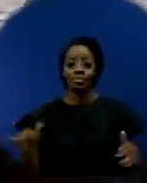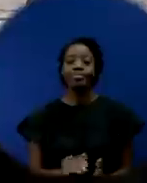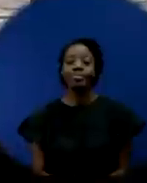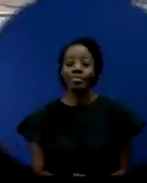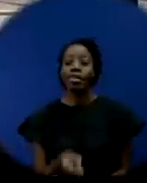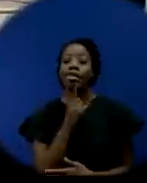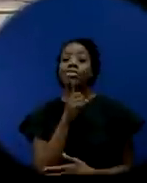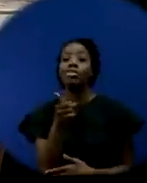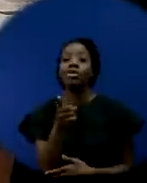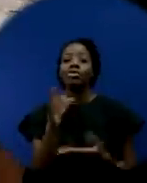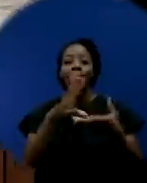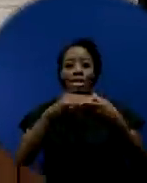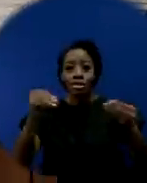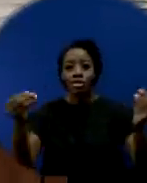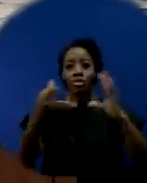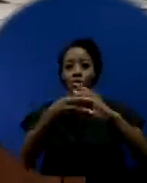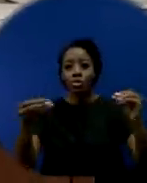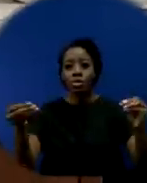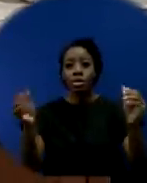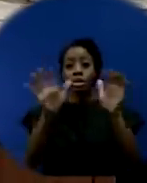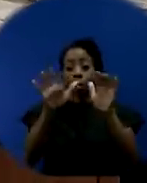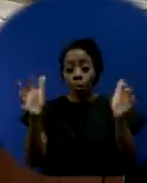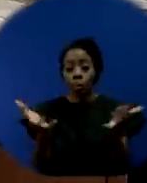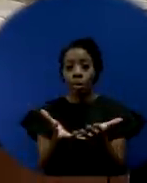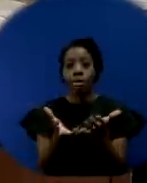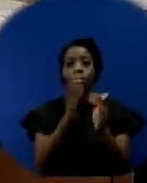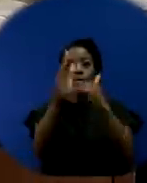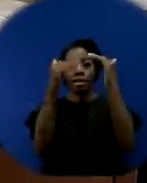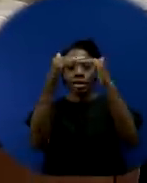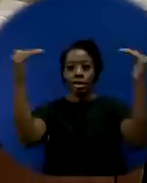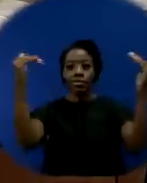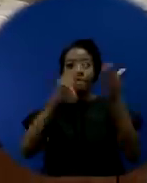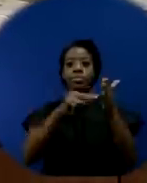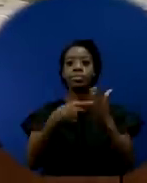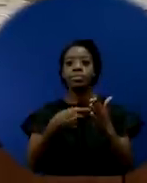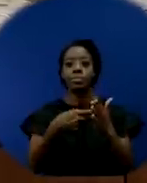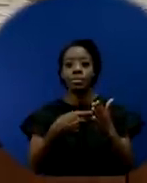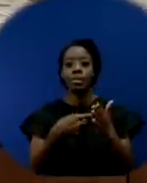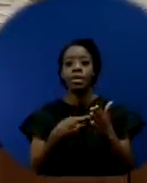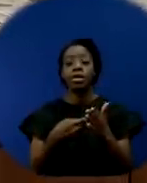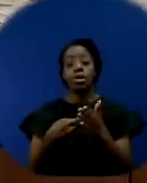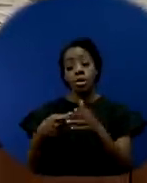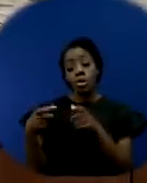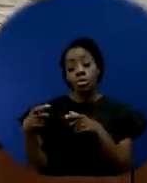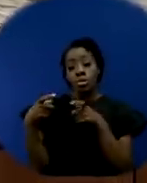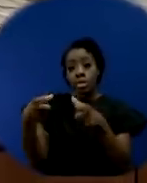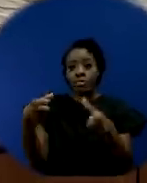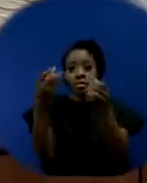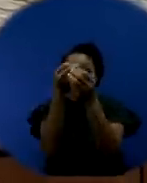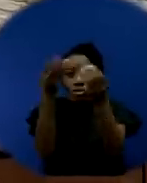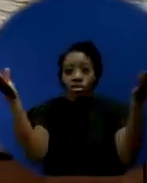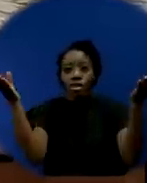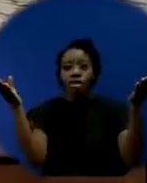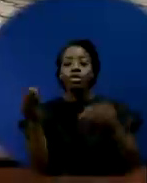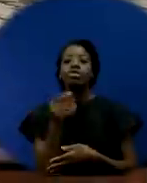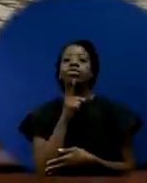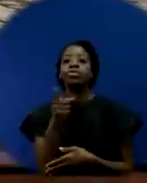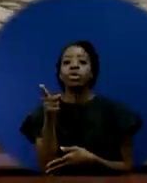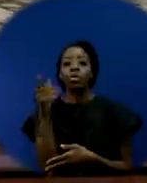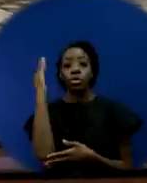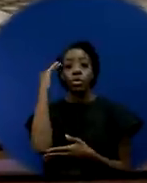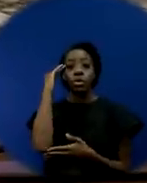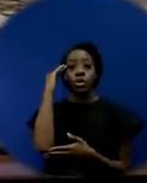So that parable, that earthly story with a heavenly meaning, was given so that we might know that there is no one